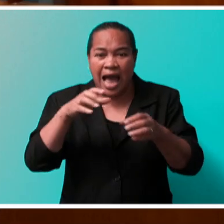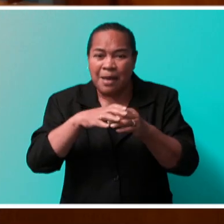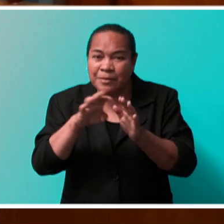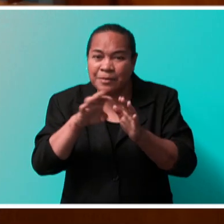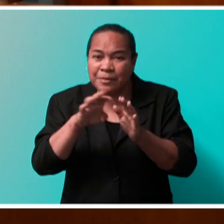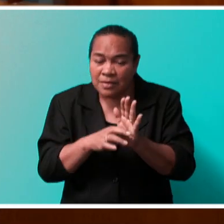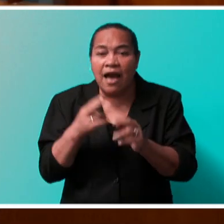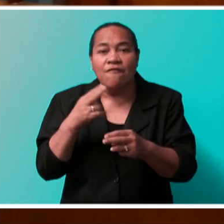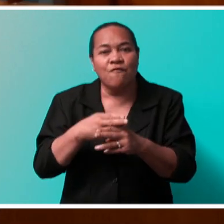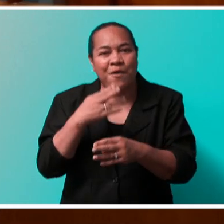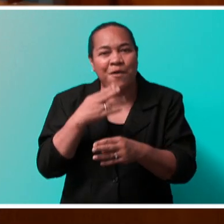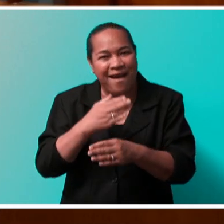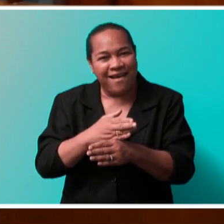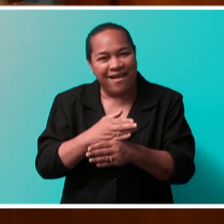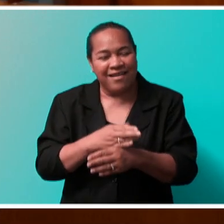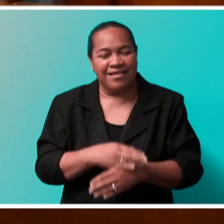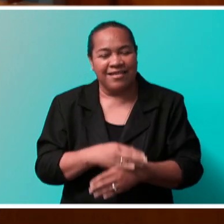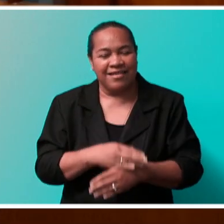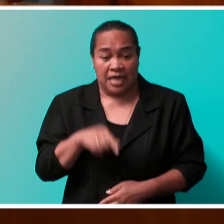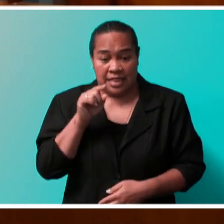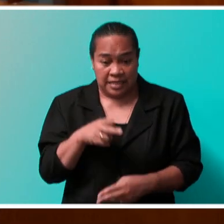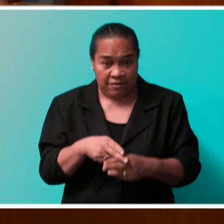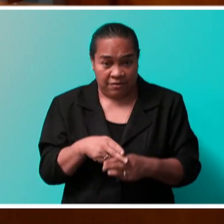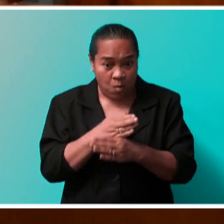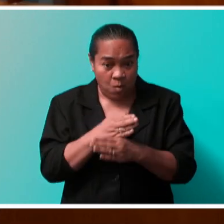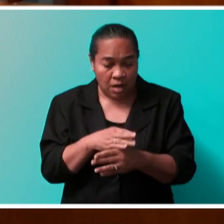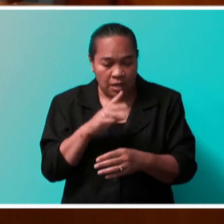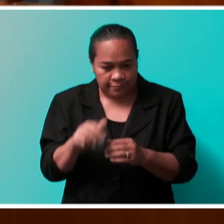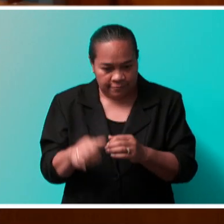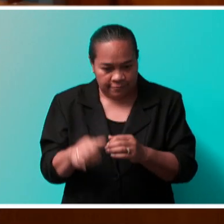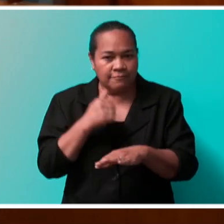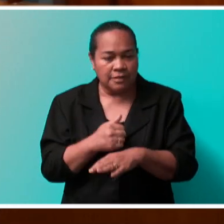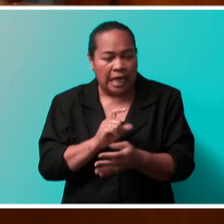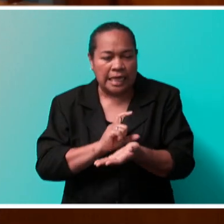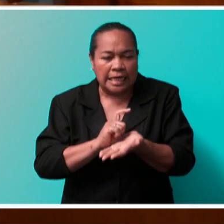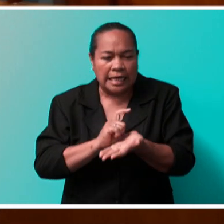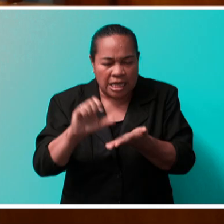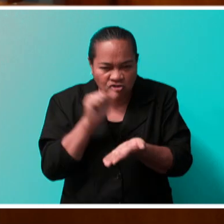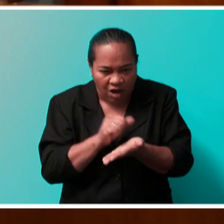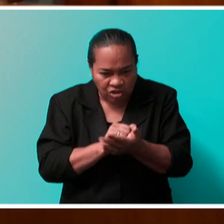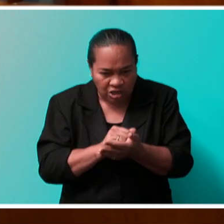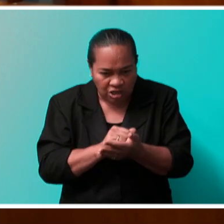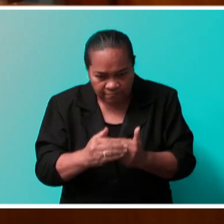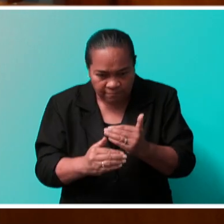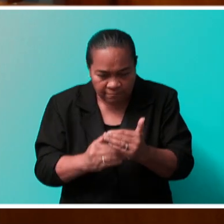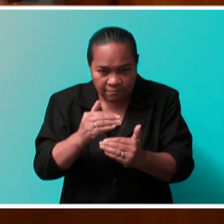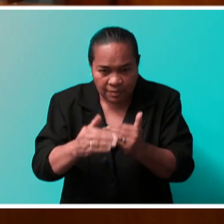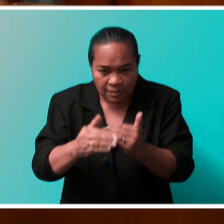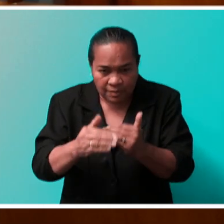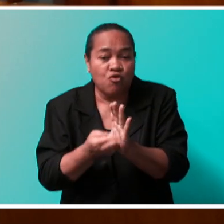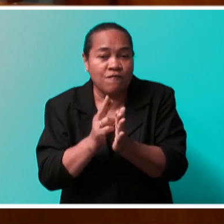framework. This framework sets out a clear and structured pathway for the review